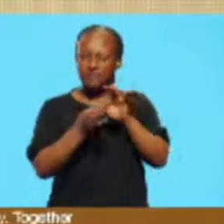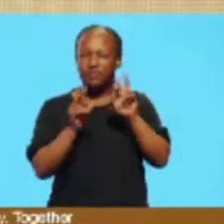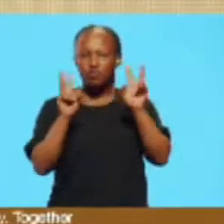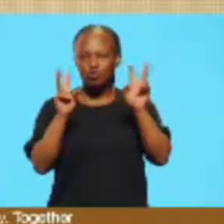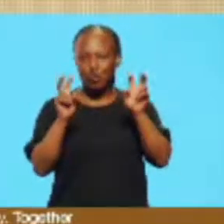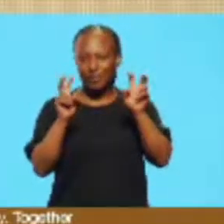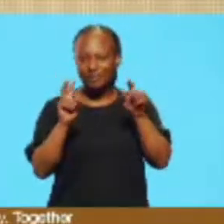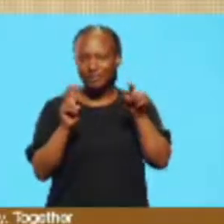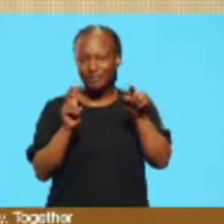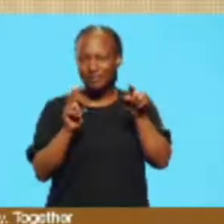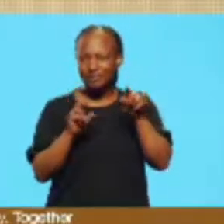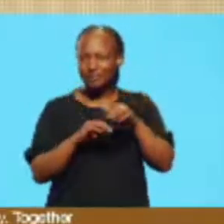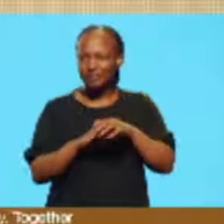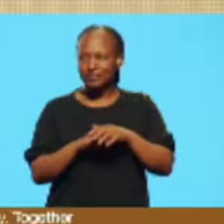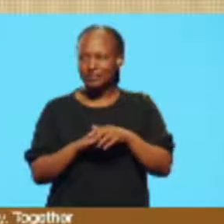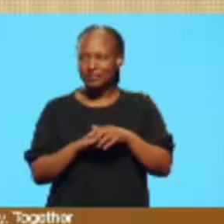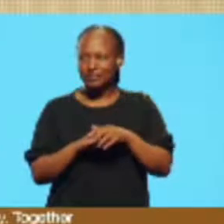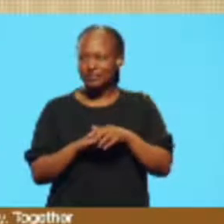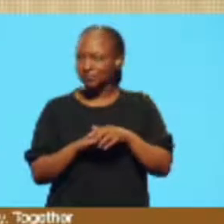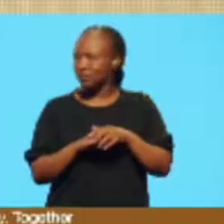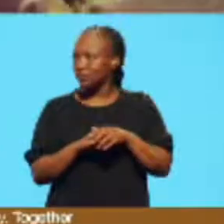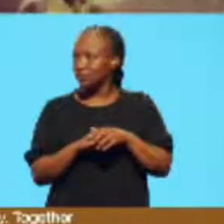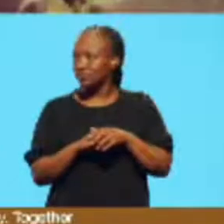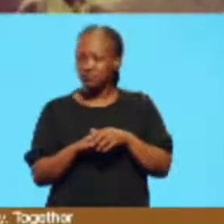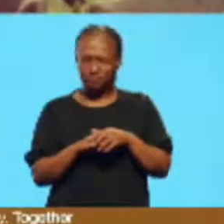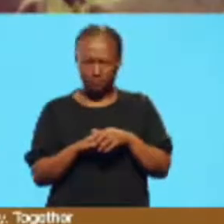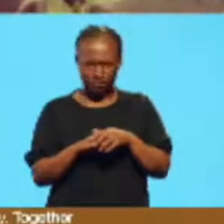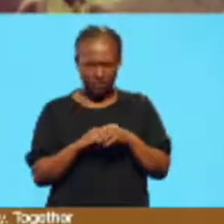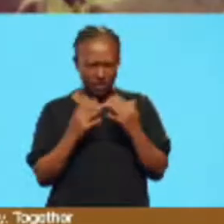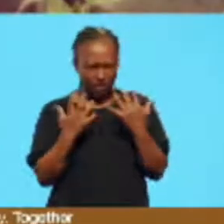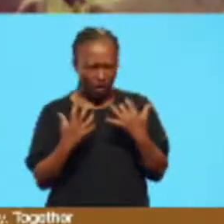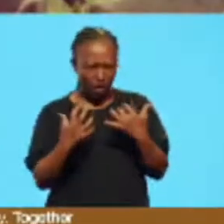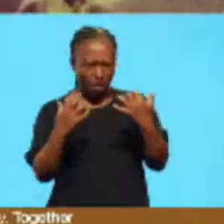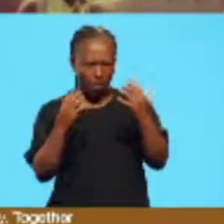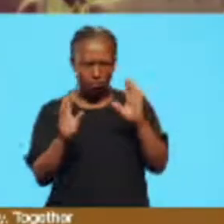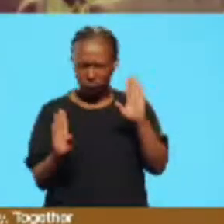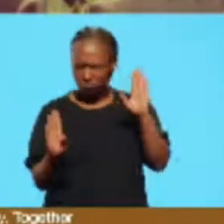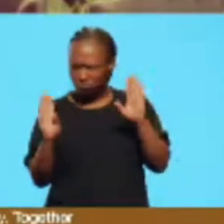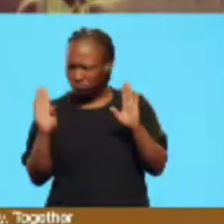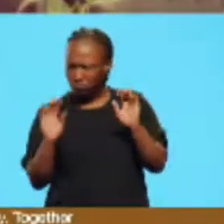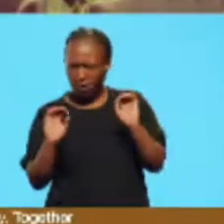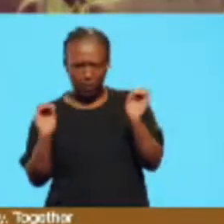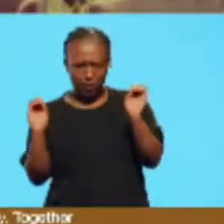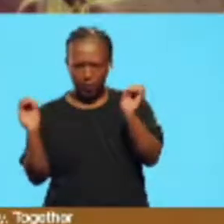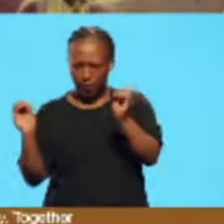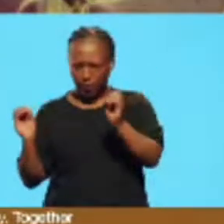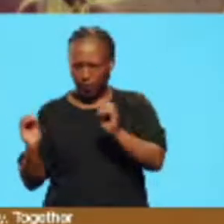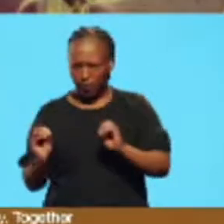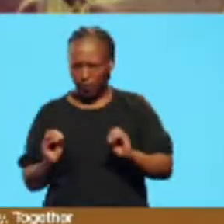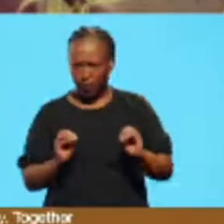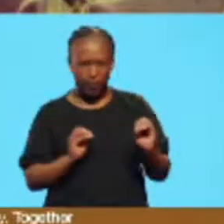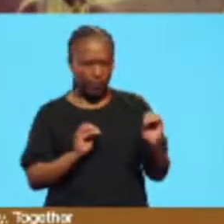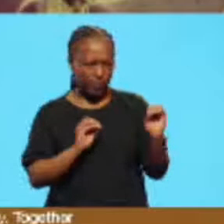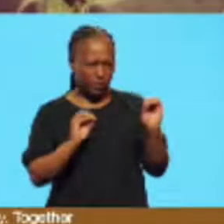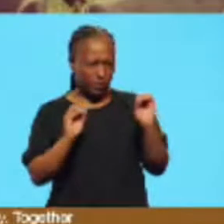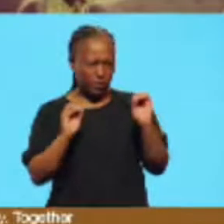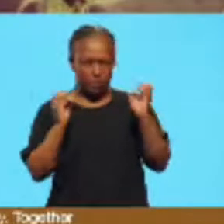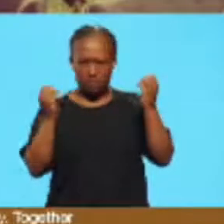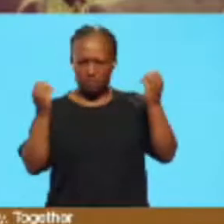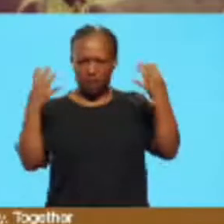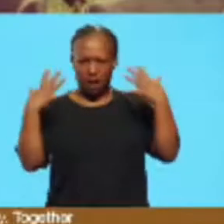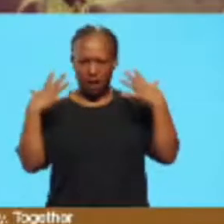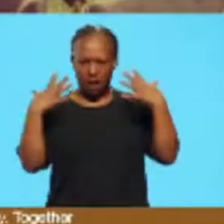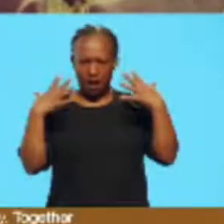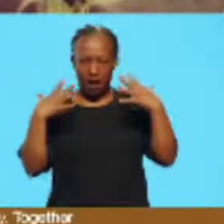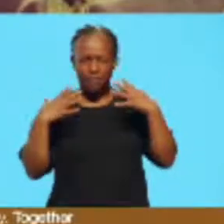about. Can I get indication from the floor? I don't see any hand. It's not too bright. I still eat my